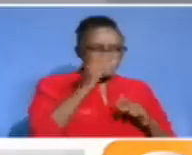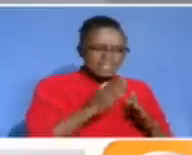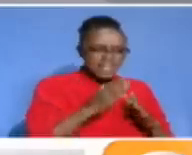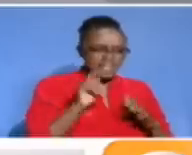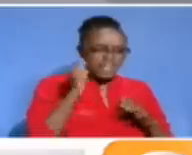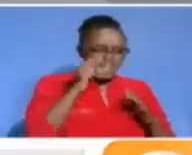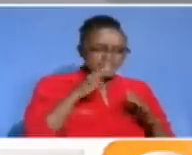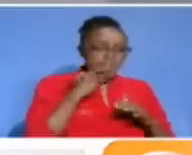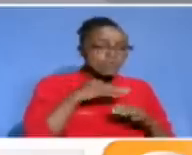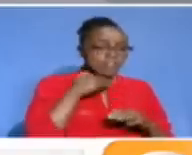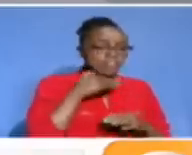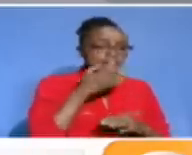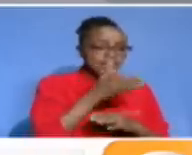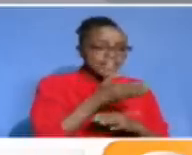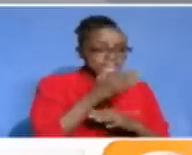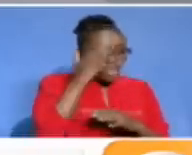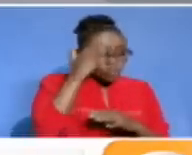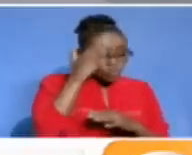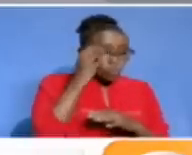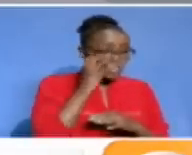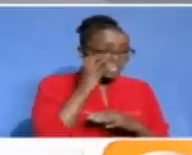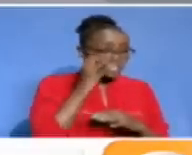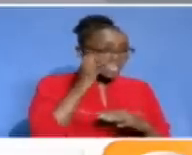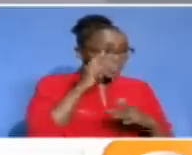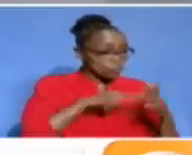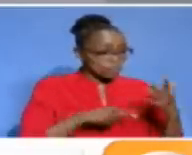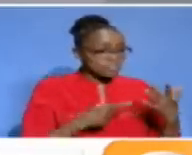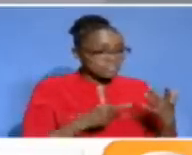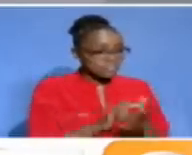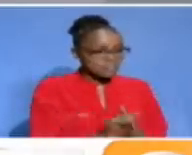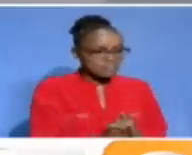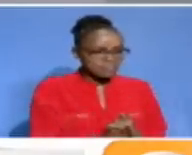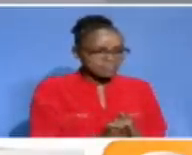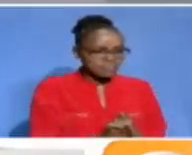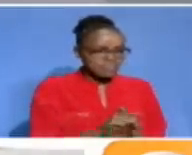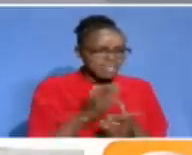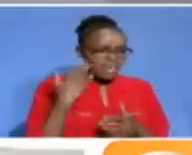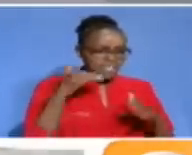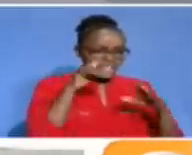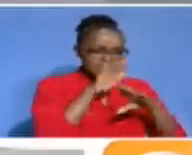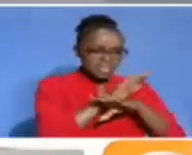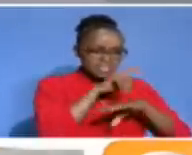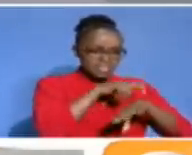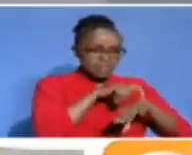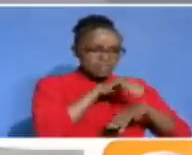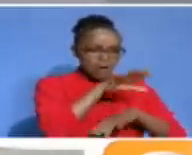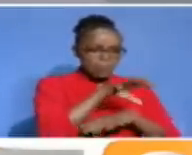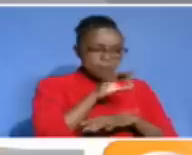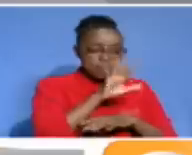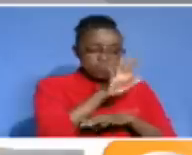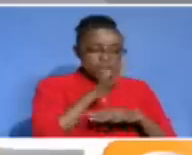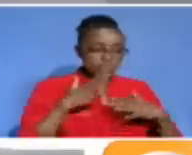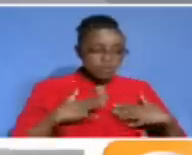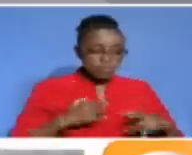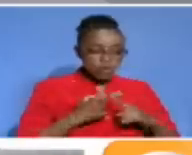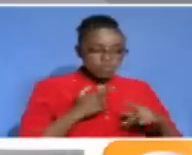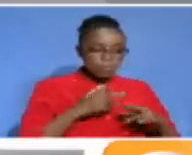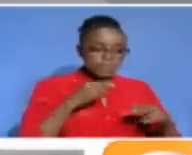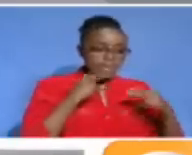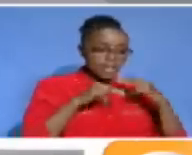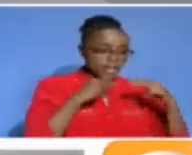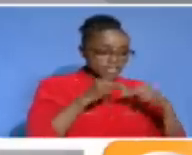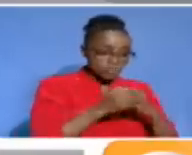who have died here, you know, the saddest part was last night when we picked the five bodies from the